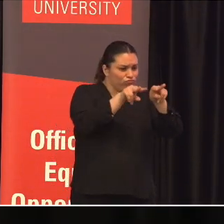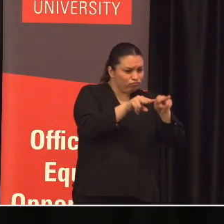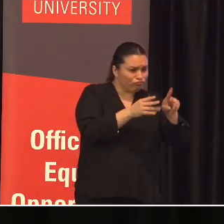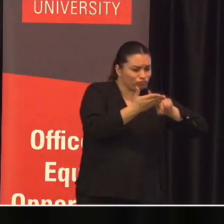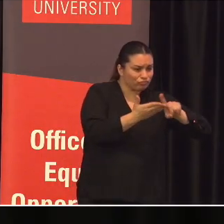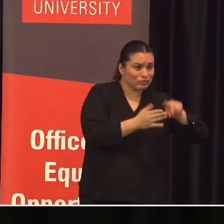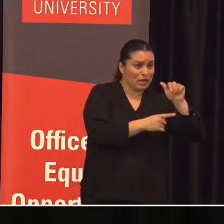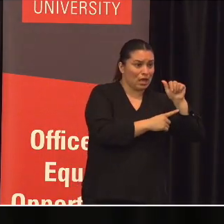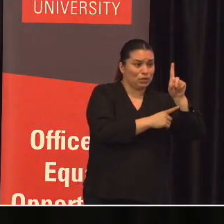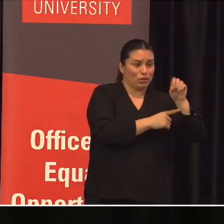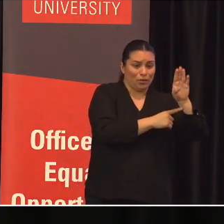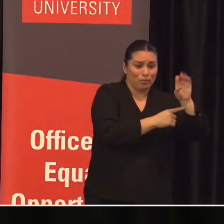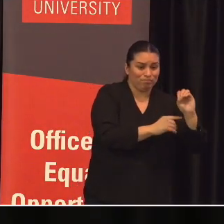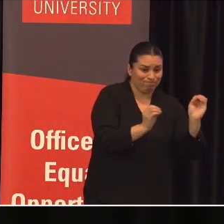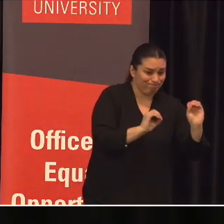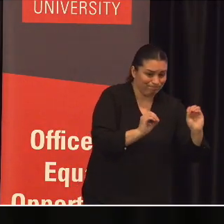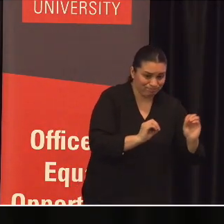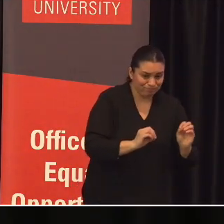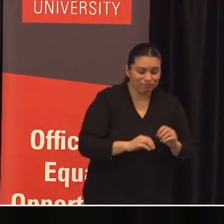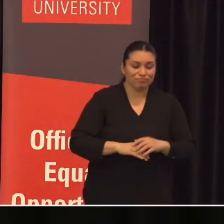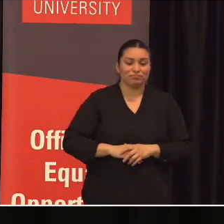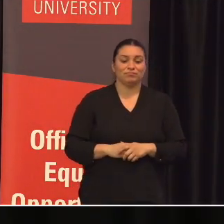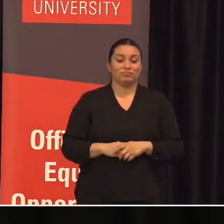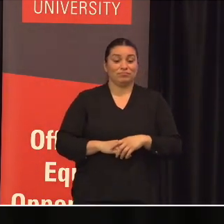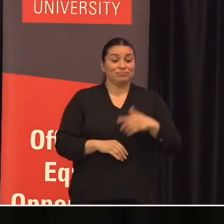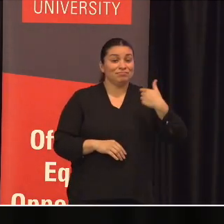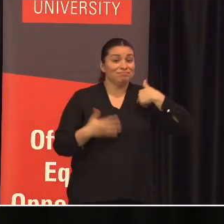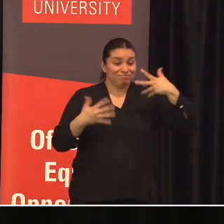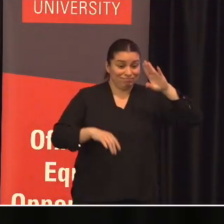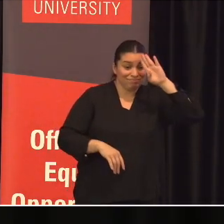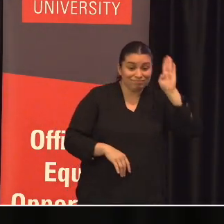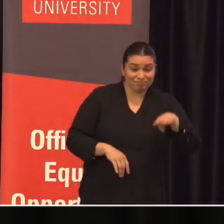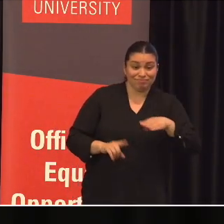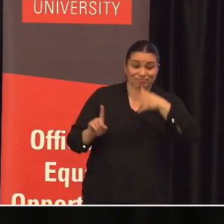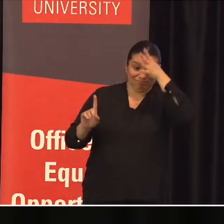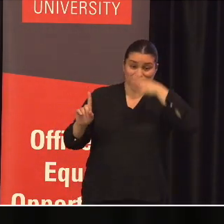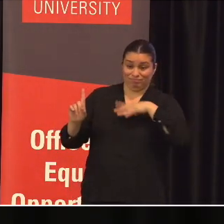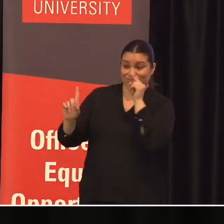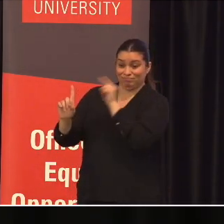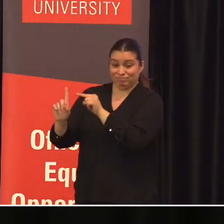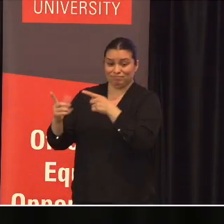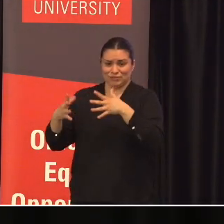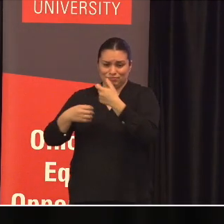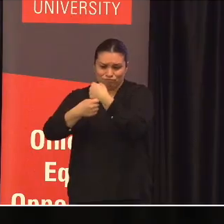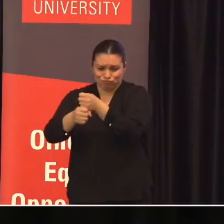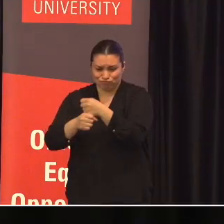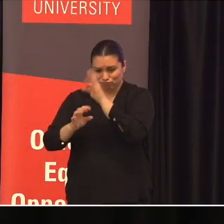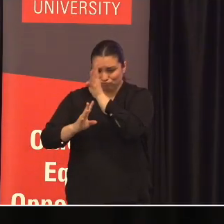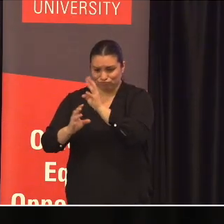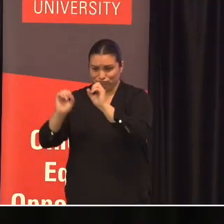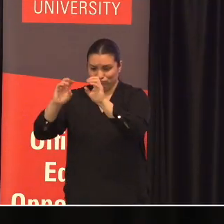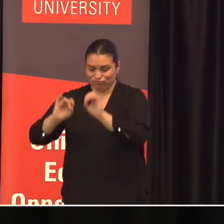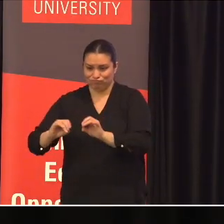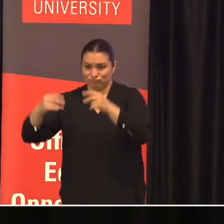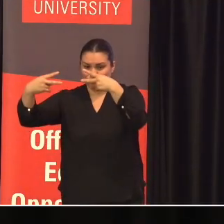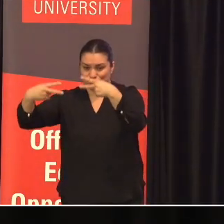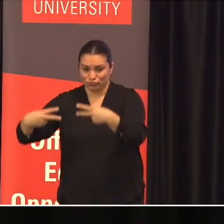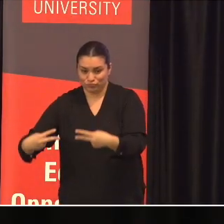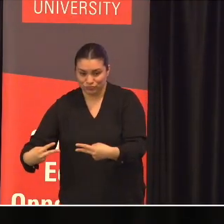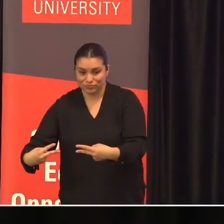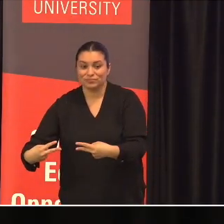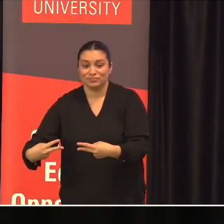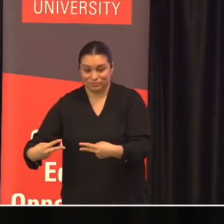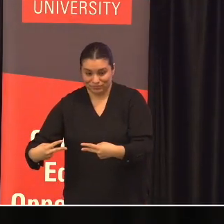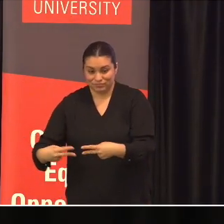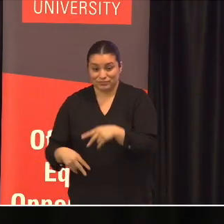Adobe accessibility checker. Great dude. And he admits that they're just not focusing on that right now. So use a